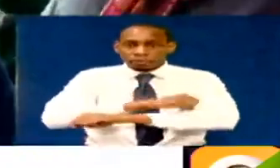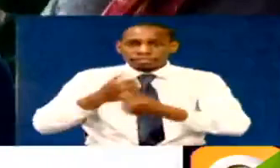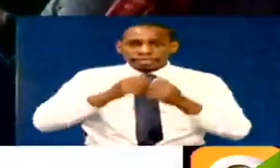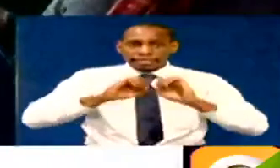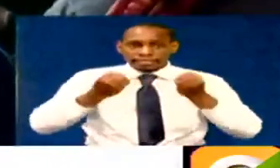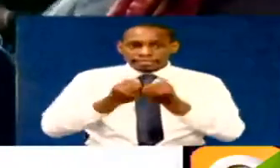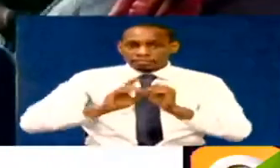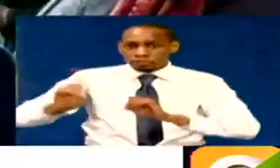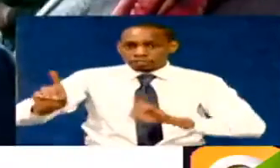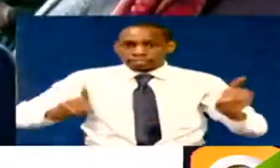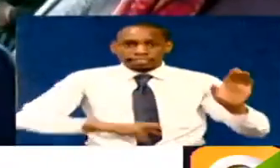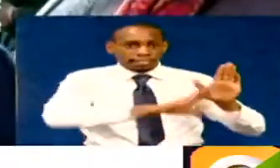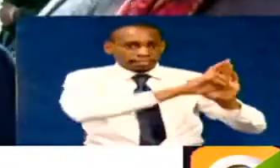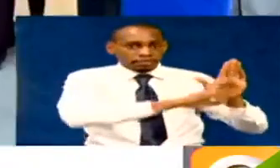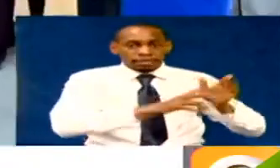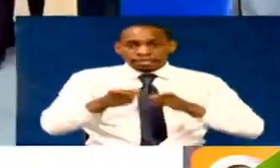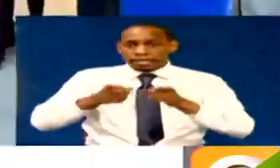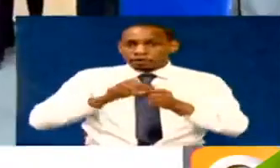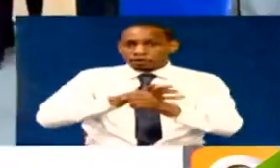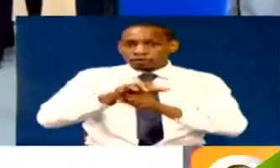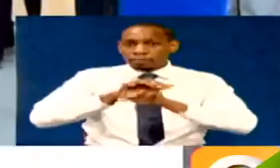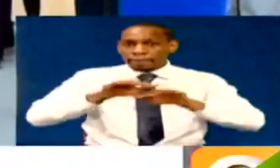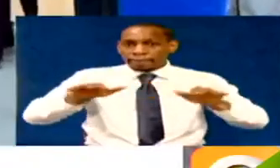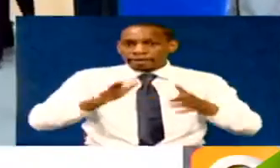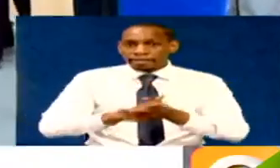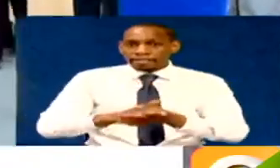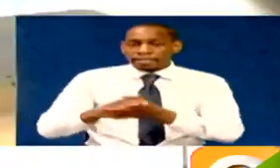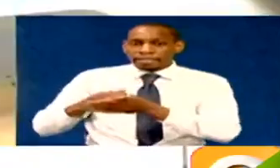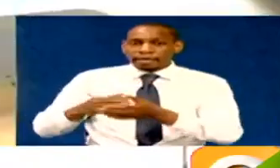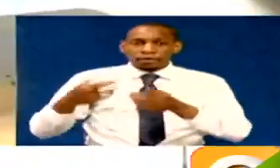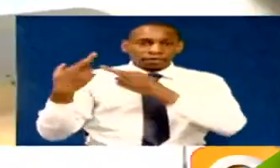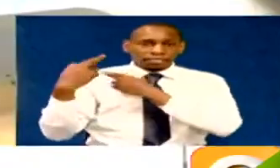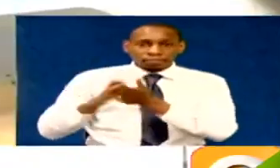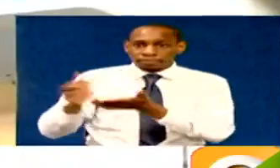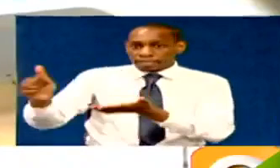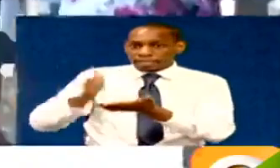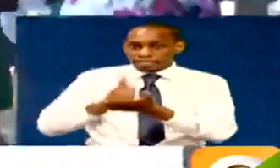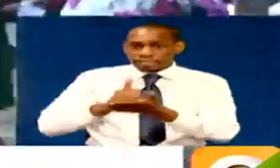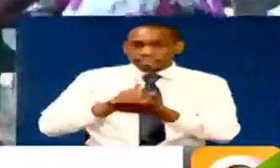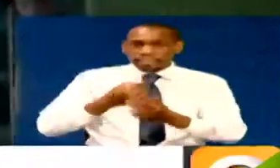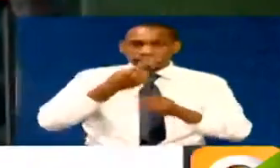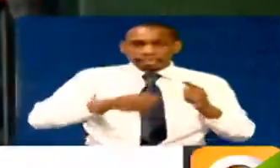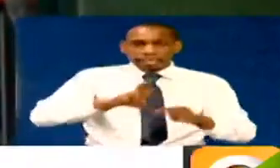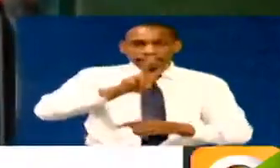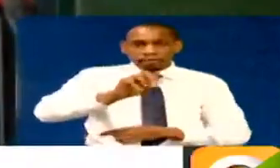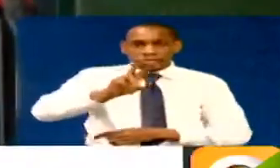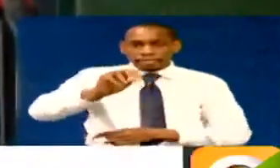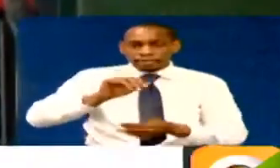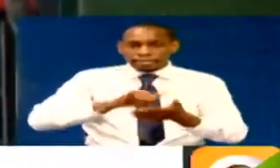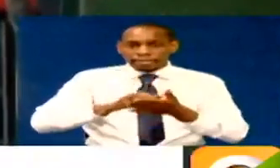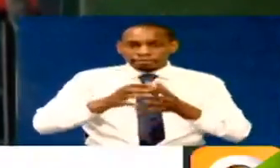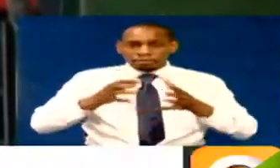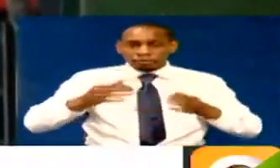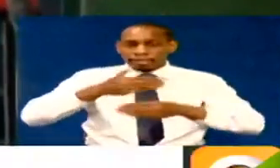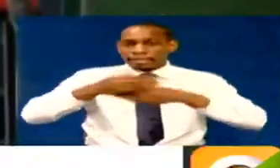social distancing requirements to contain COVID-19 spread, the burden of how to safely accommodate the class of 2020 at a time expansion